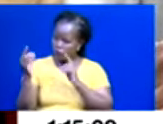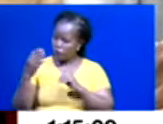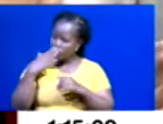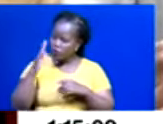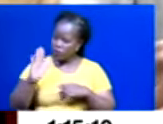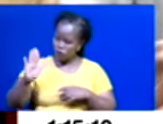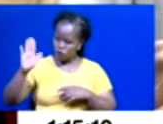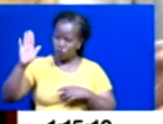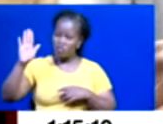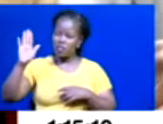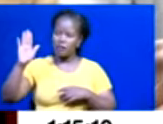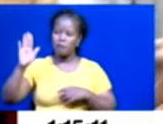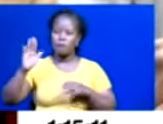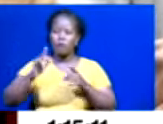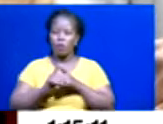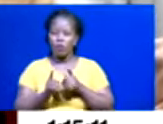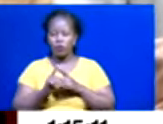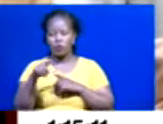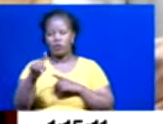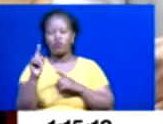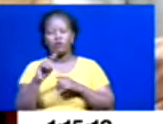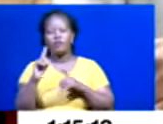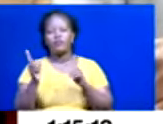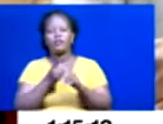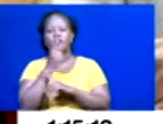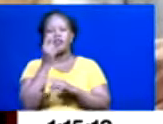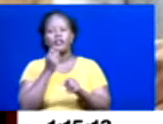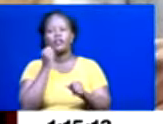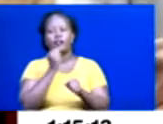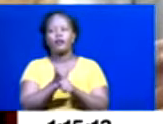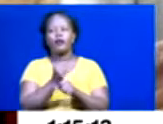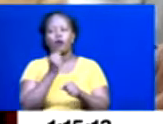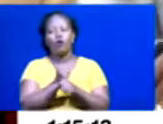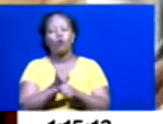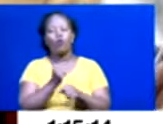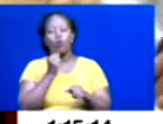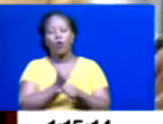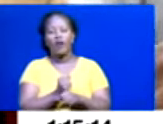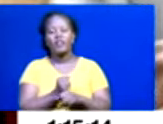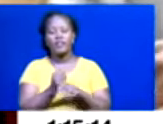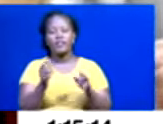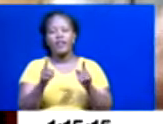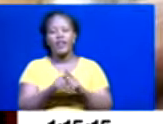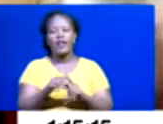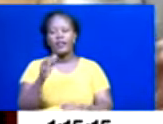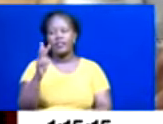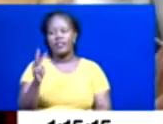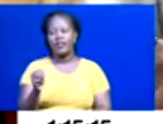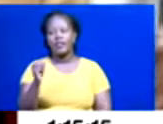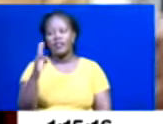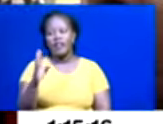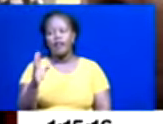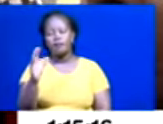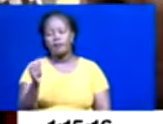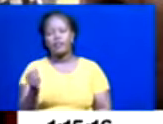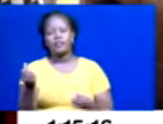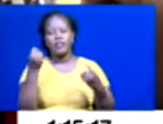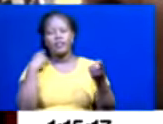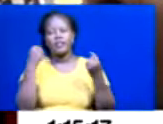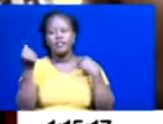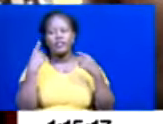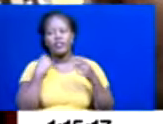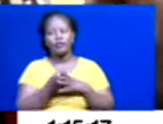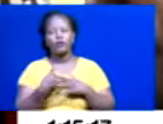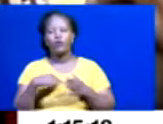and he assumes his duties as the member of County Assembly of Kericho. Tuna